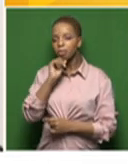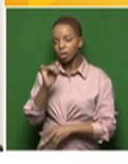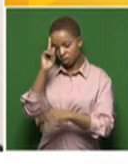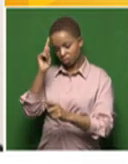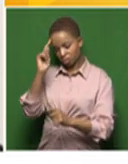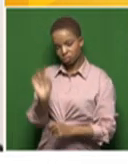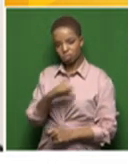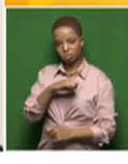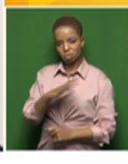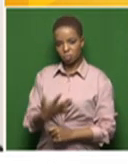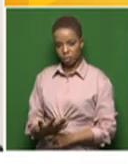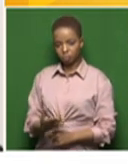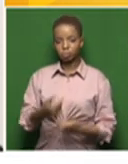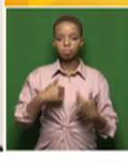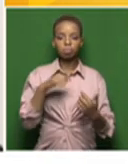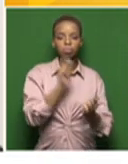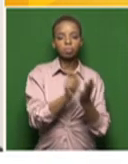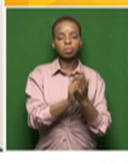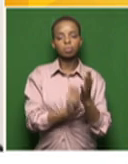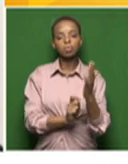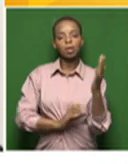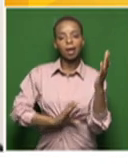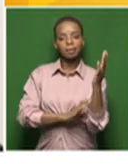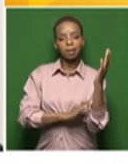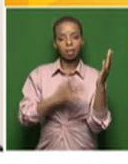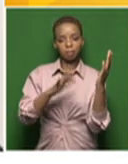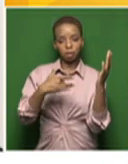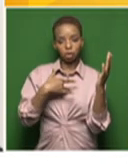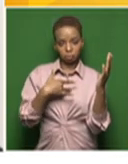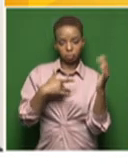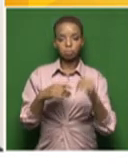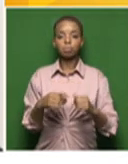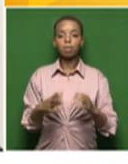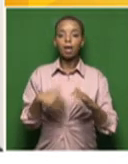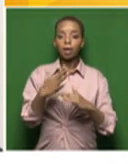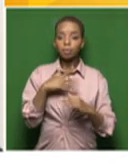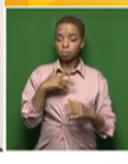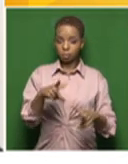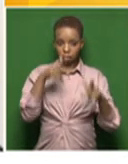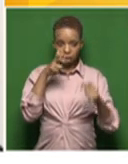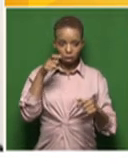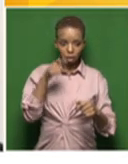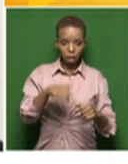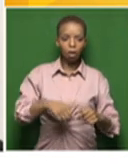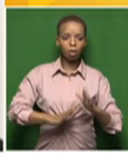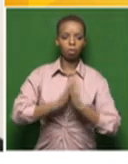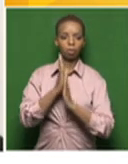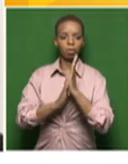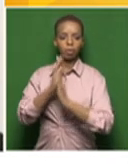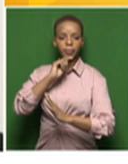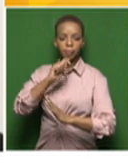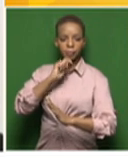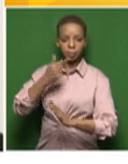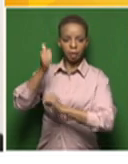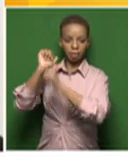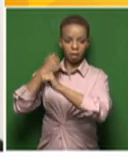I read that article, and as soon as I saw it, that's when I really got the bigger motivation to really focus on this